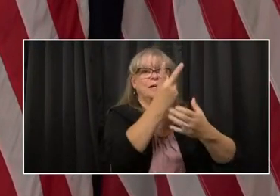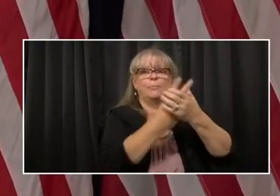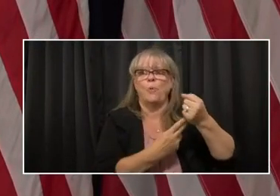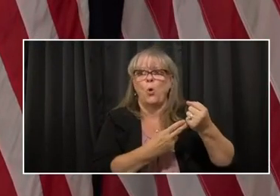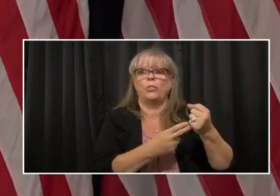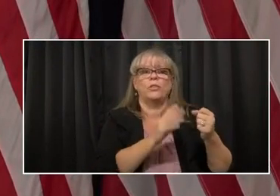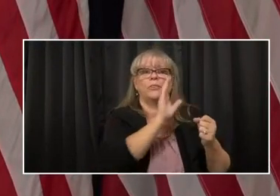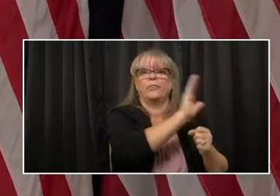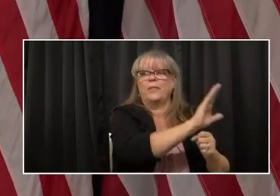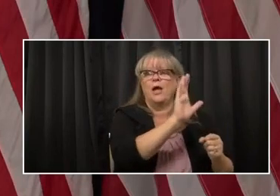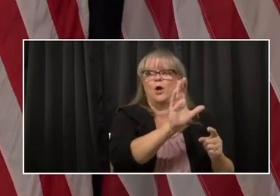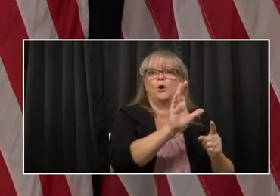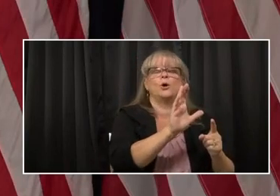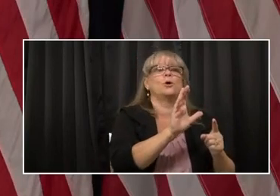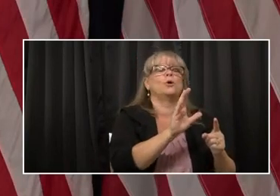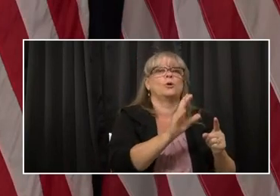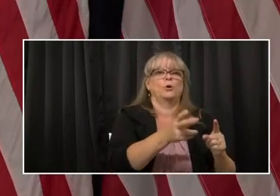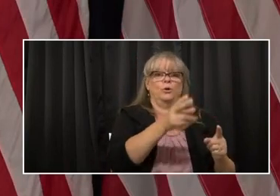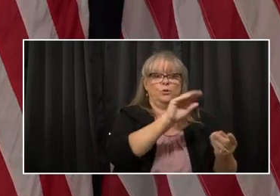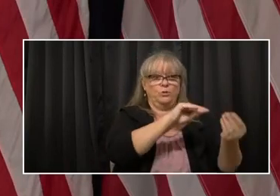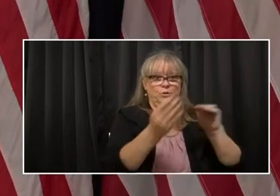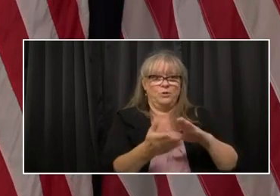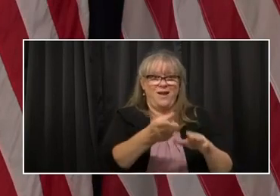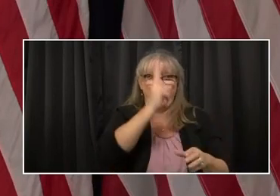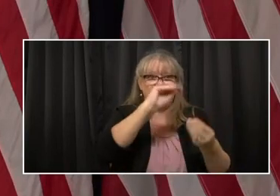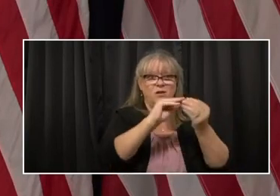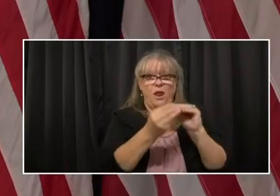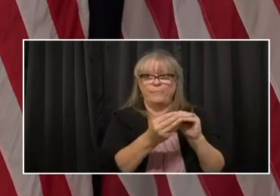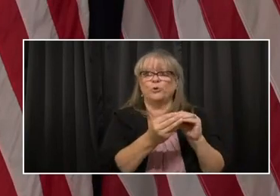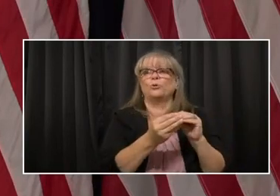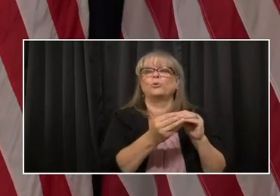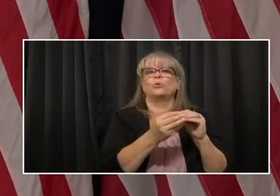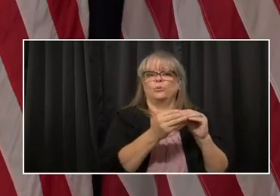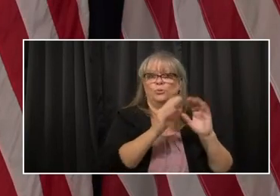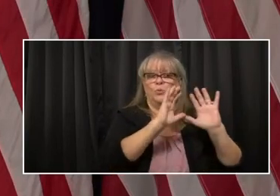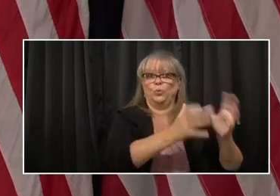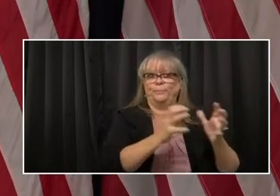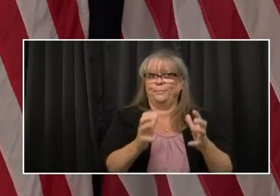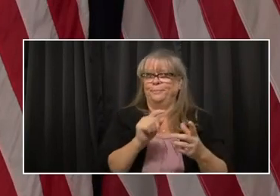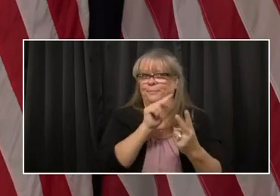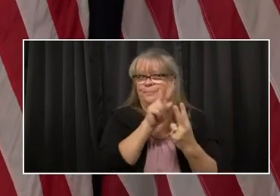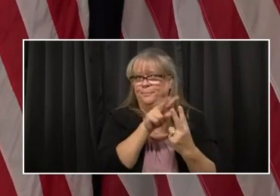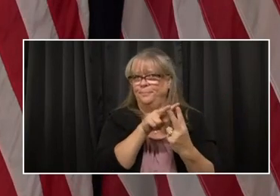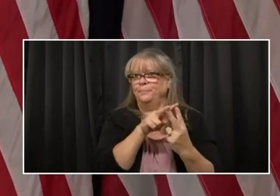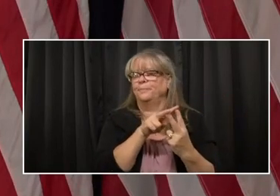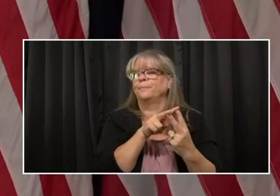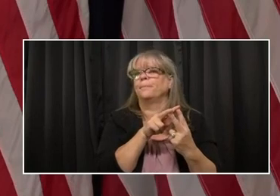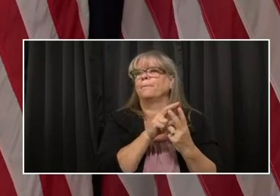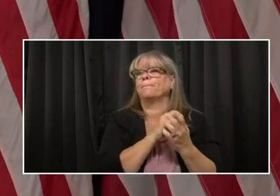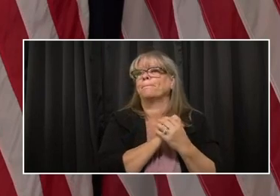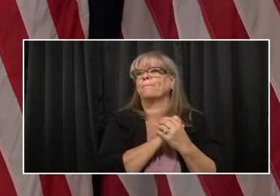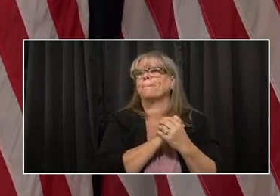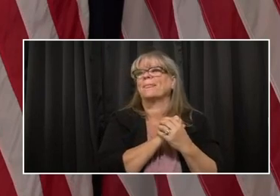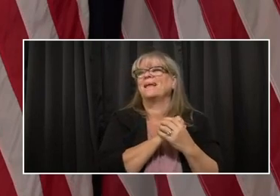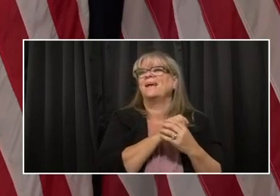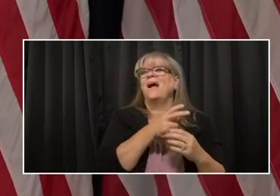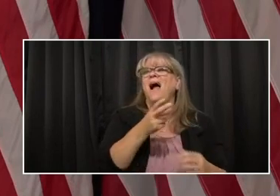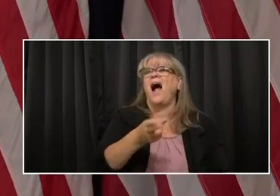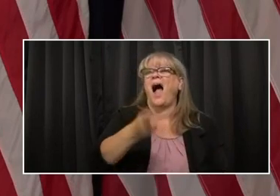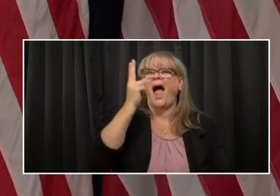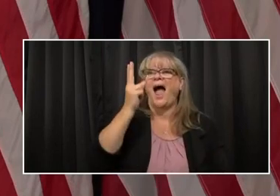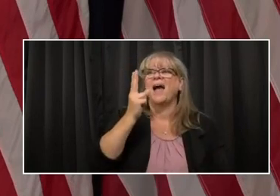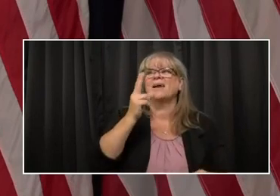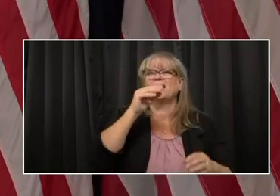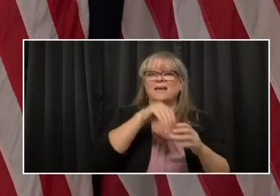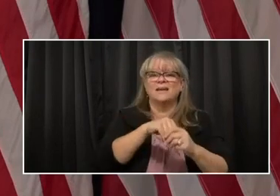rate from the virus among those who contract it in our Latino and our black communities. So higher hospitalization and